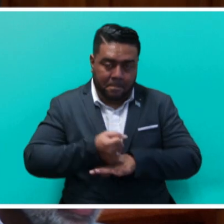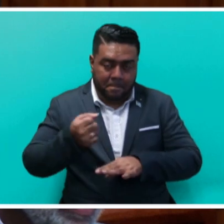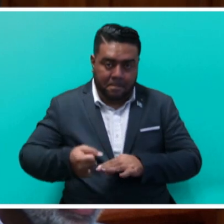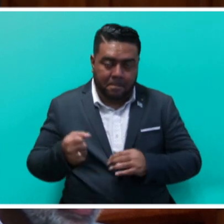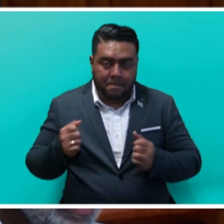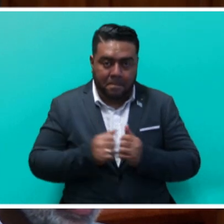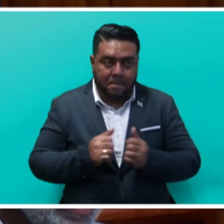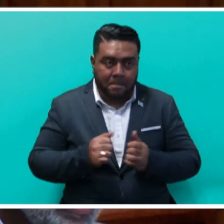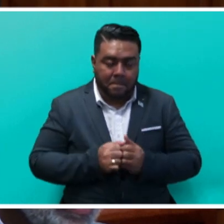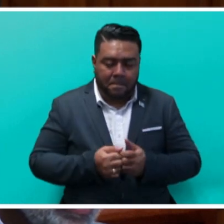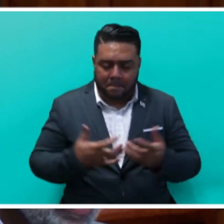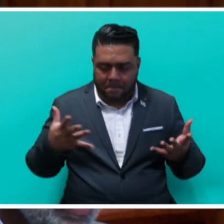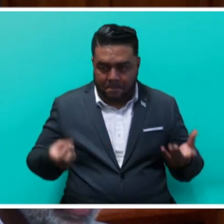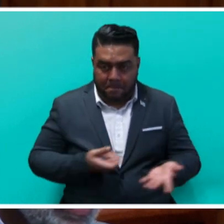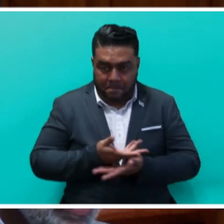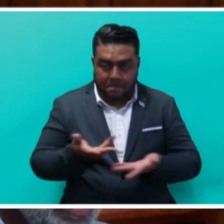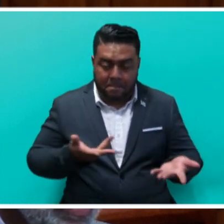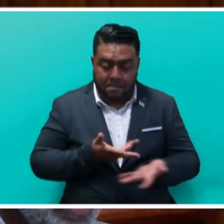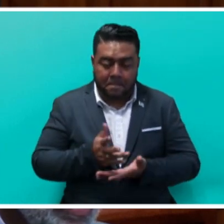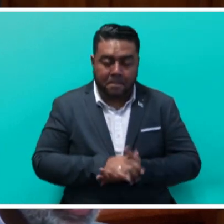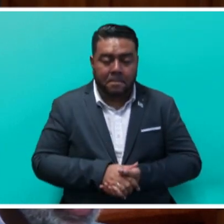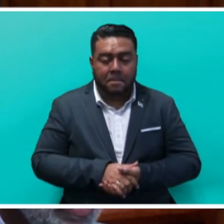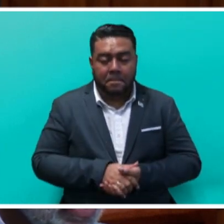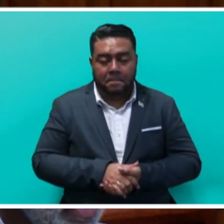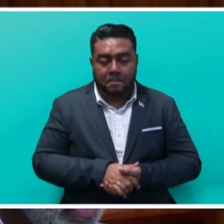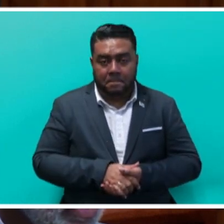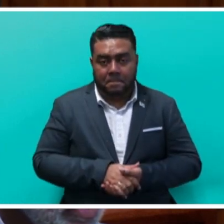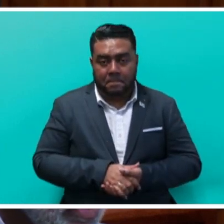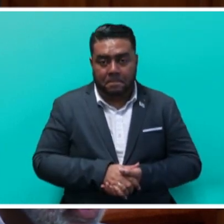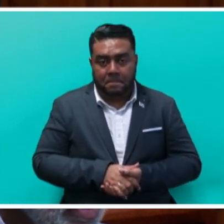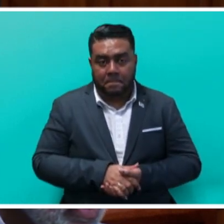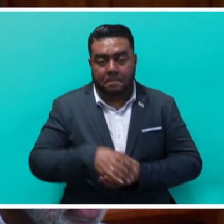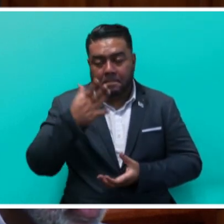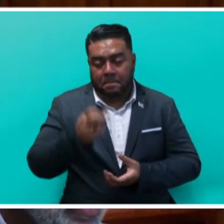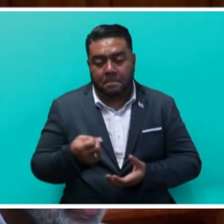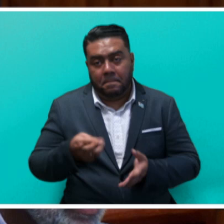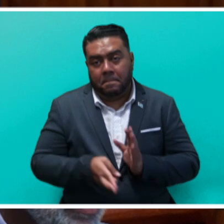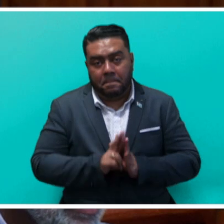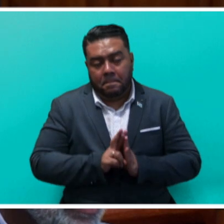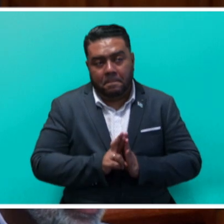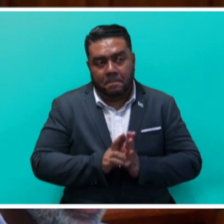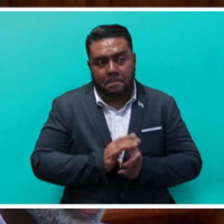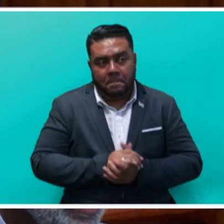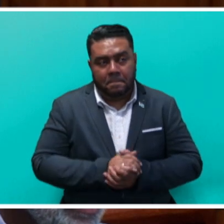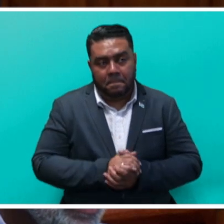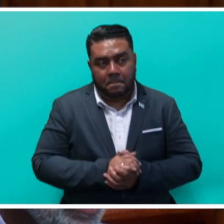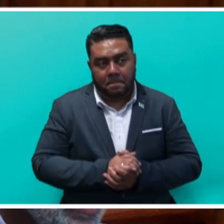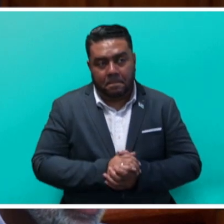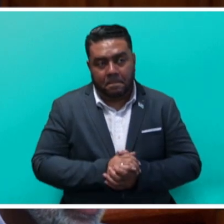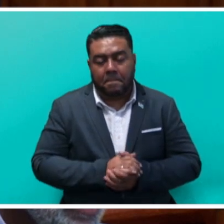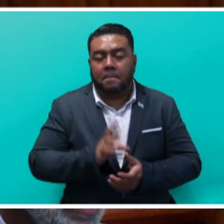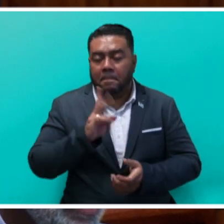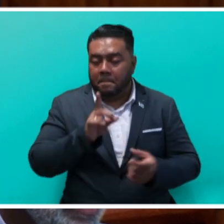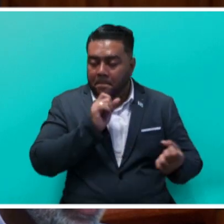that is being circulated to carry out a review of the alter schedule of values for